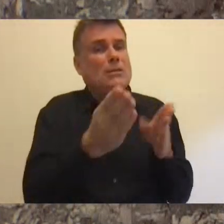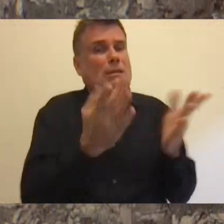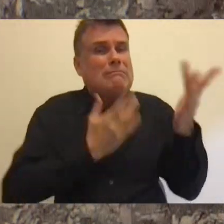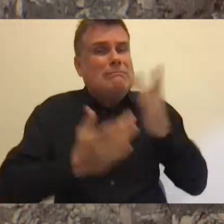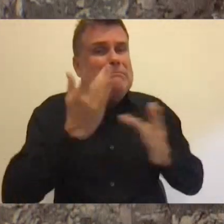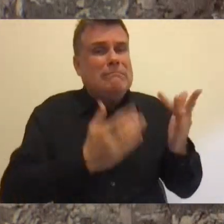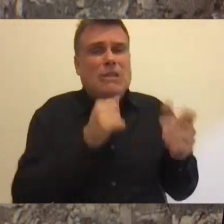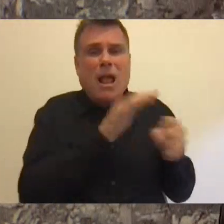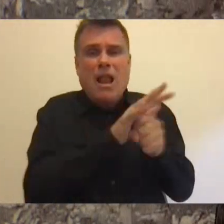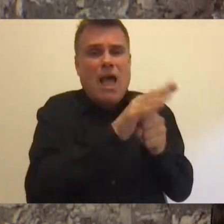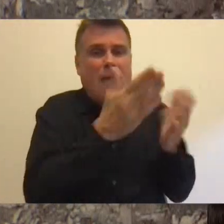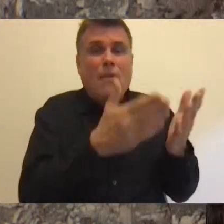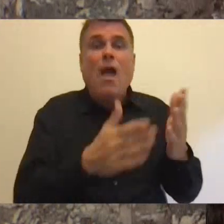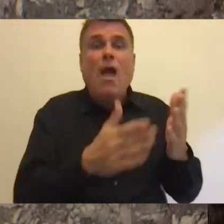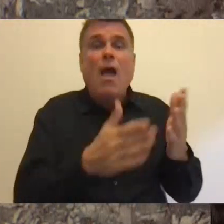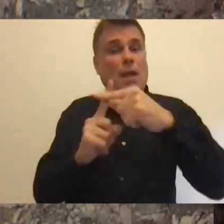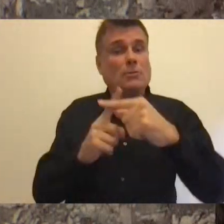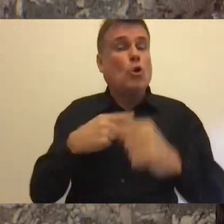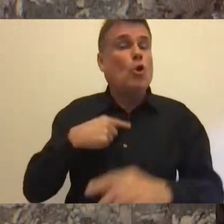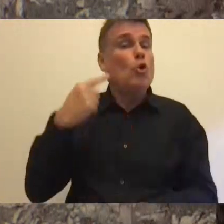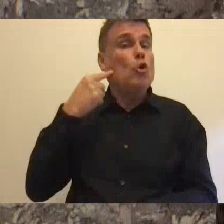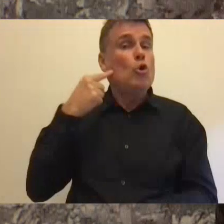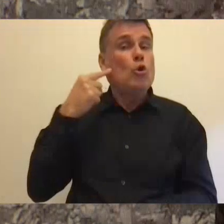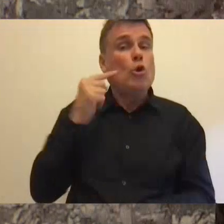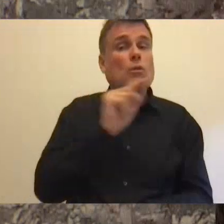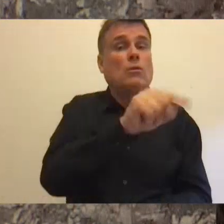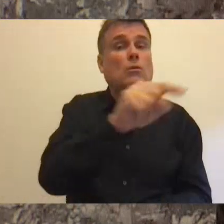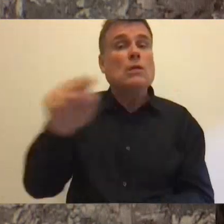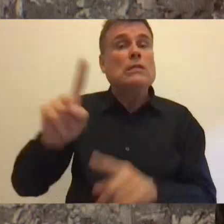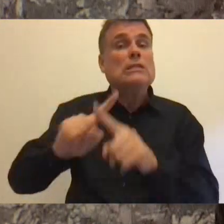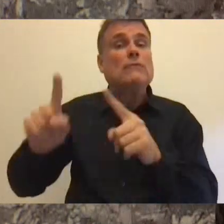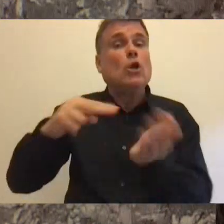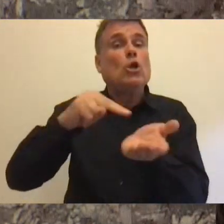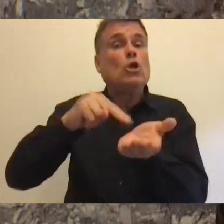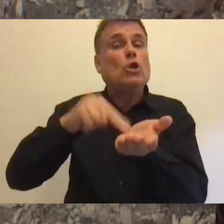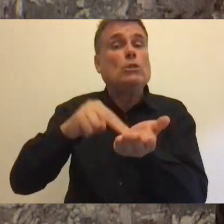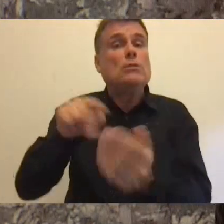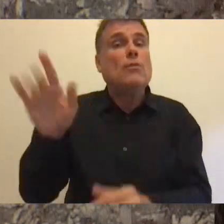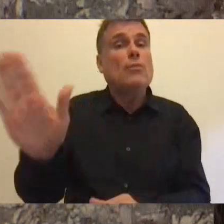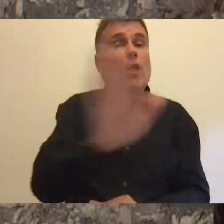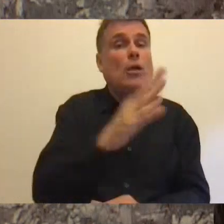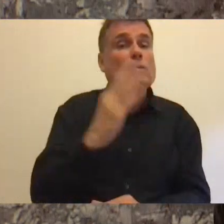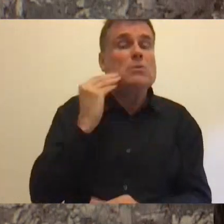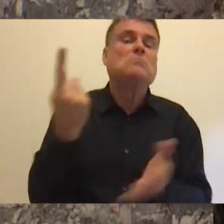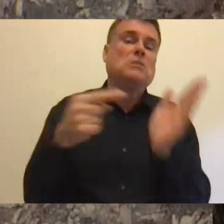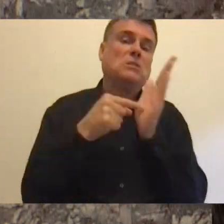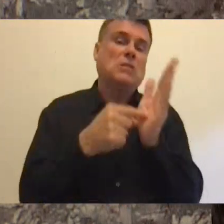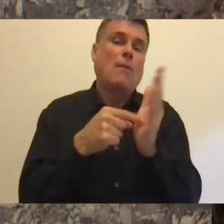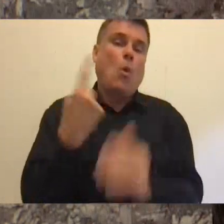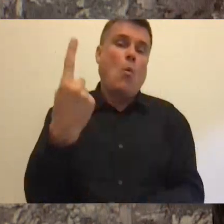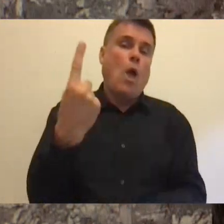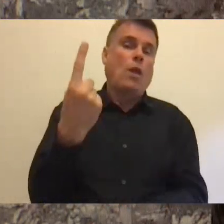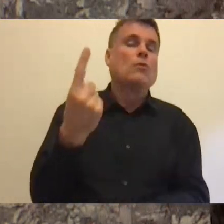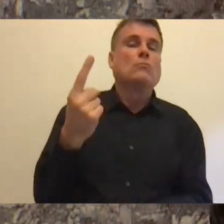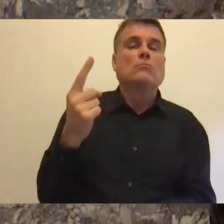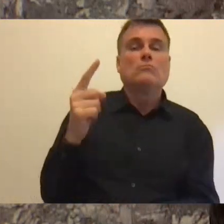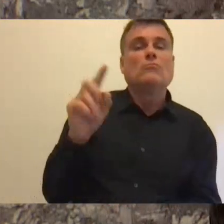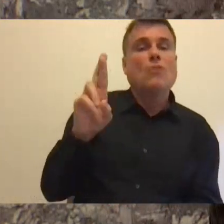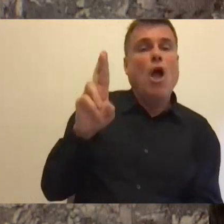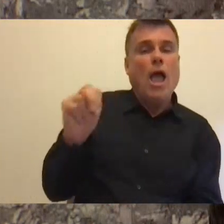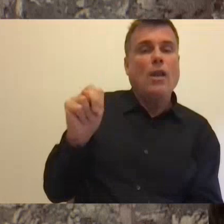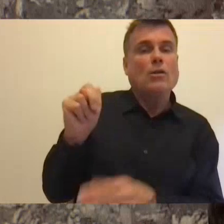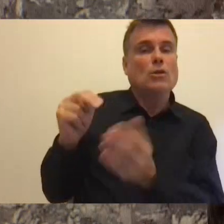Speaker, like Linda Drew, a fired registered nurse with over 20 years experience, who still